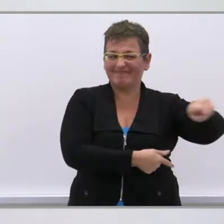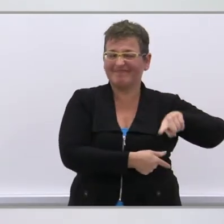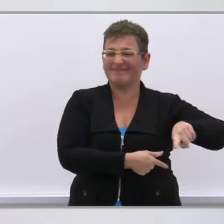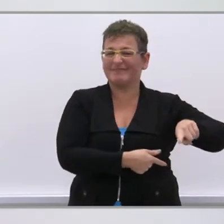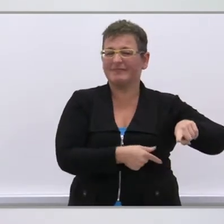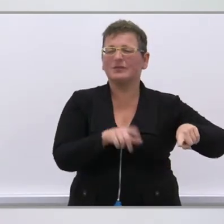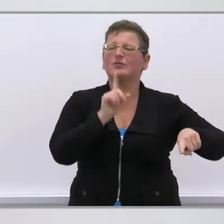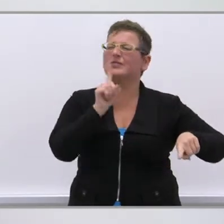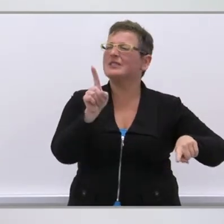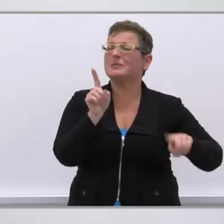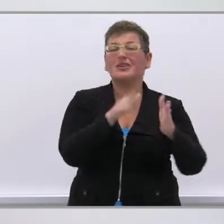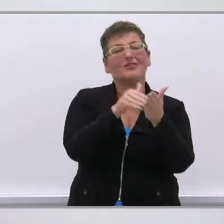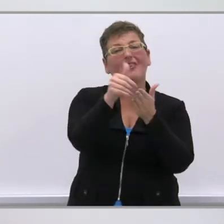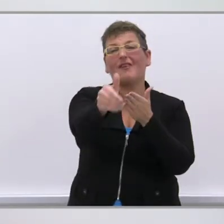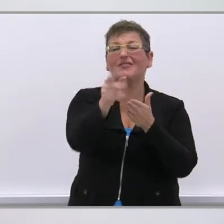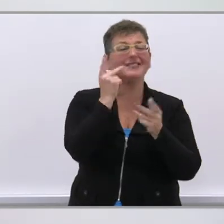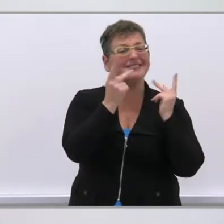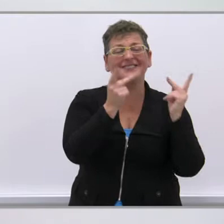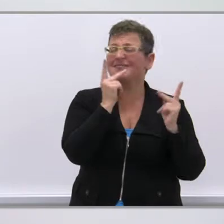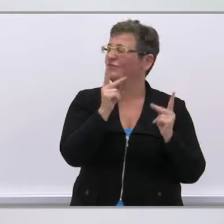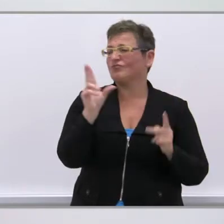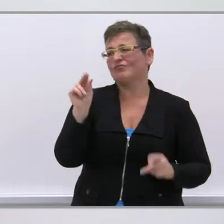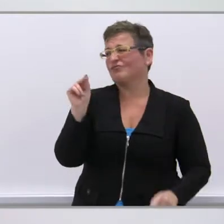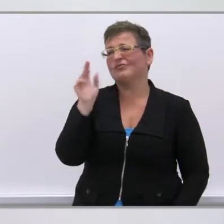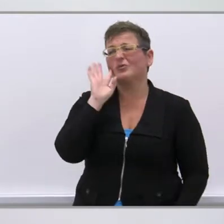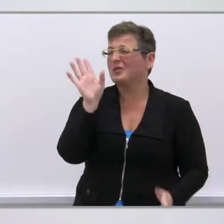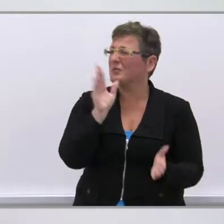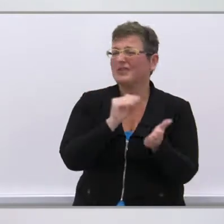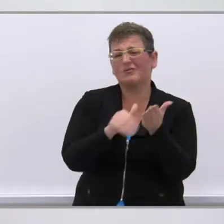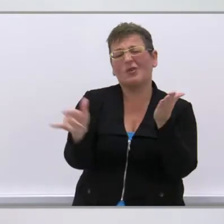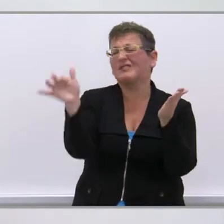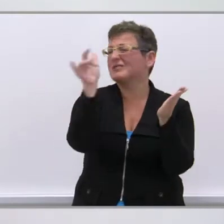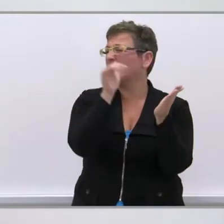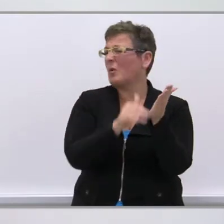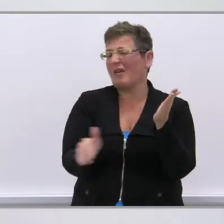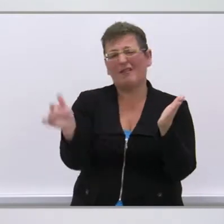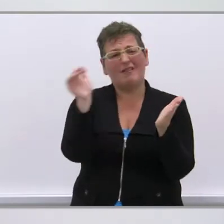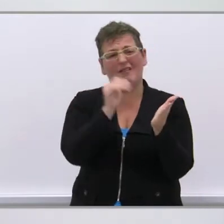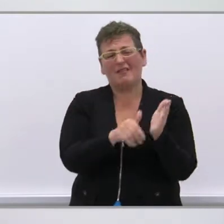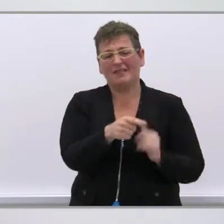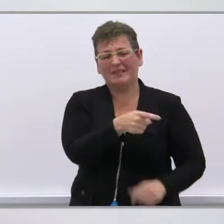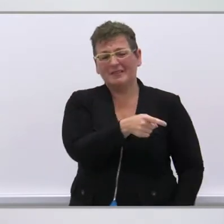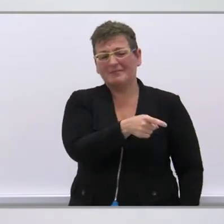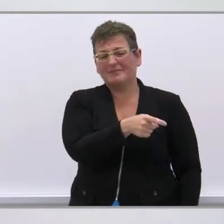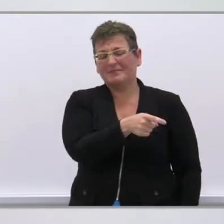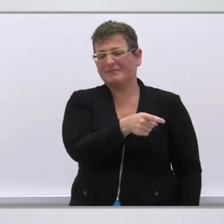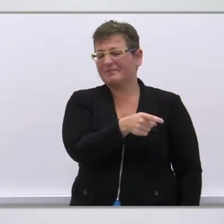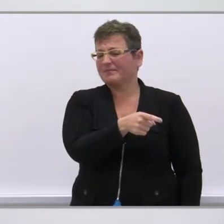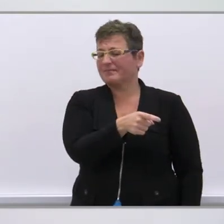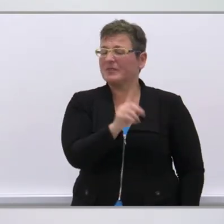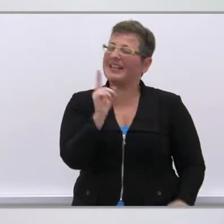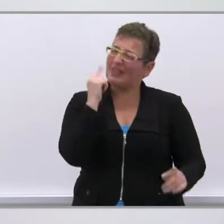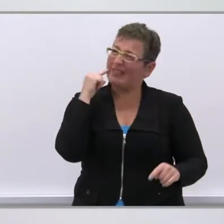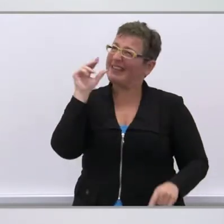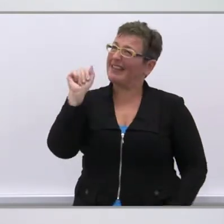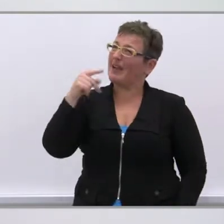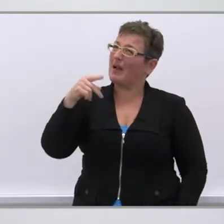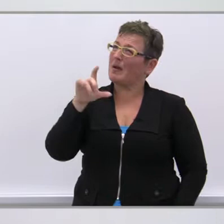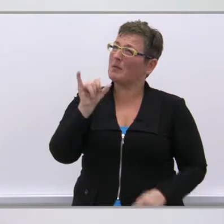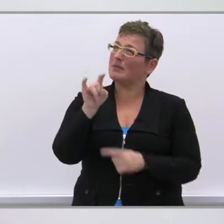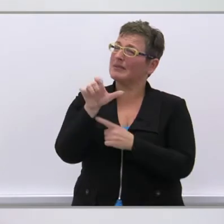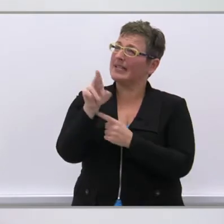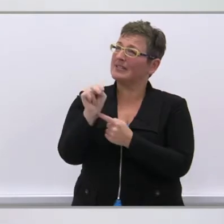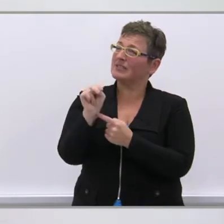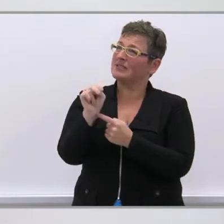be rare. So when you look at that section on application, again, you have to think about,